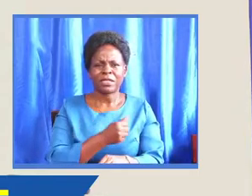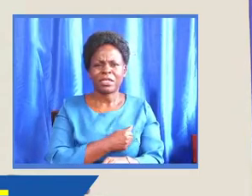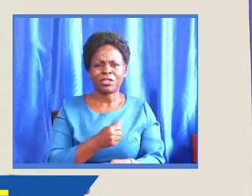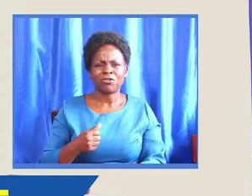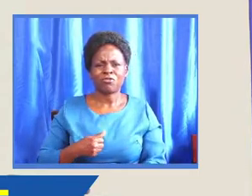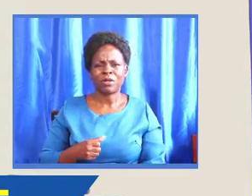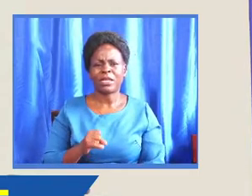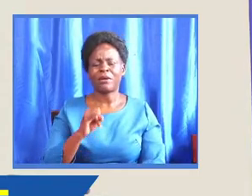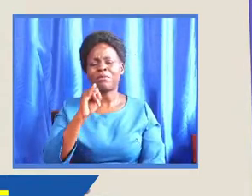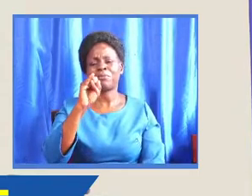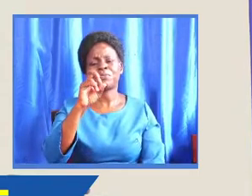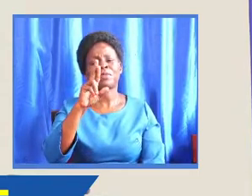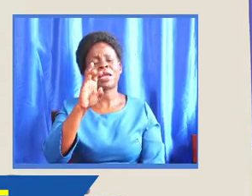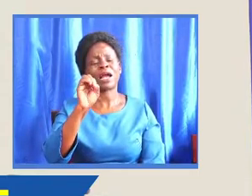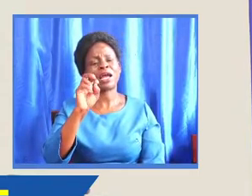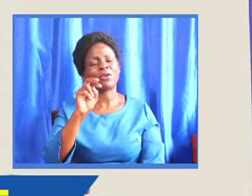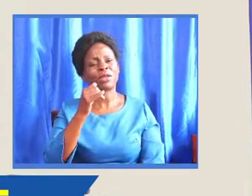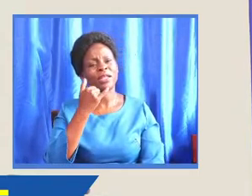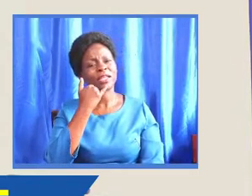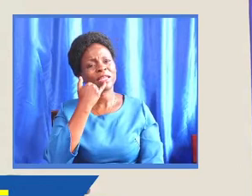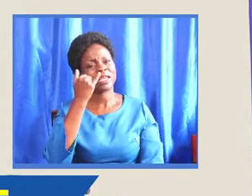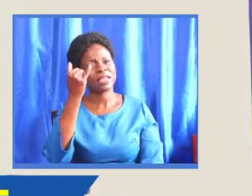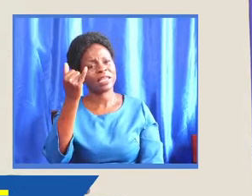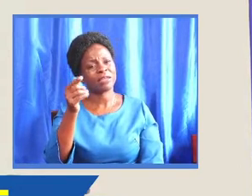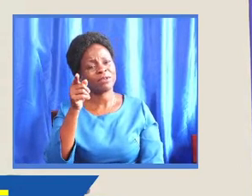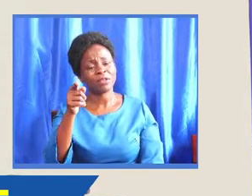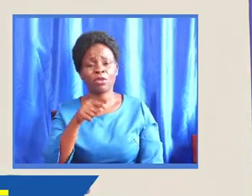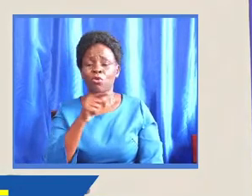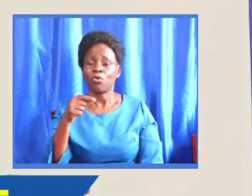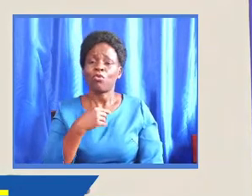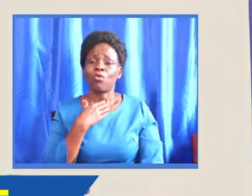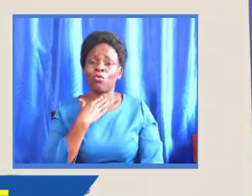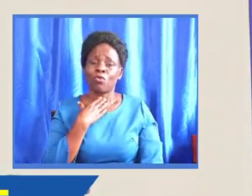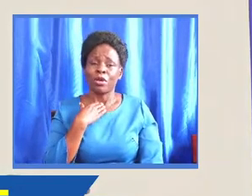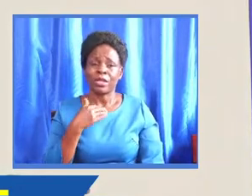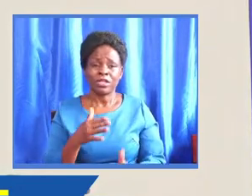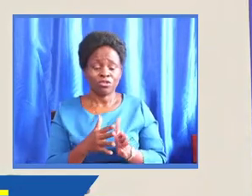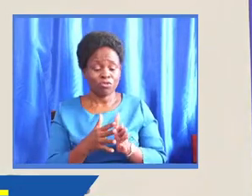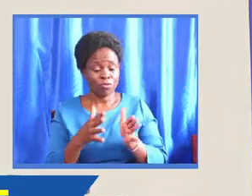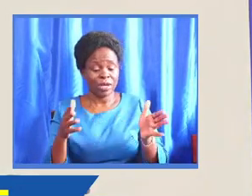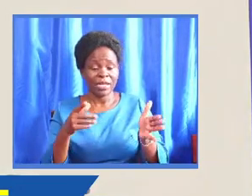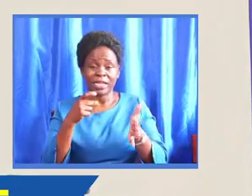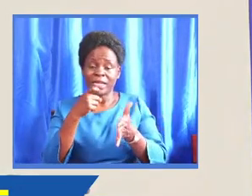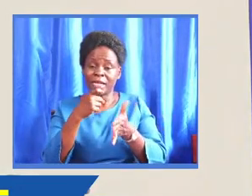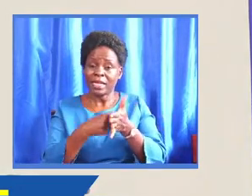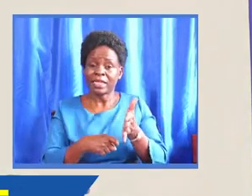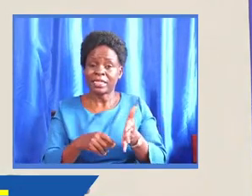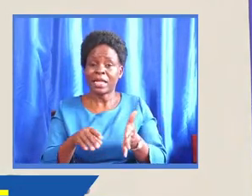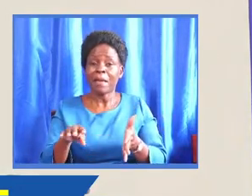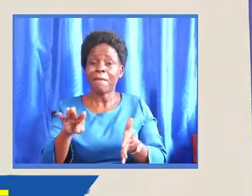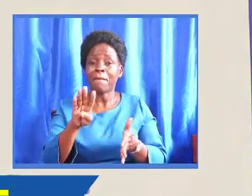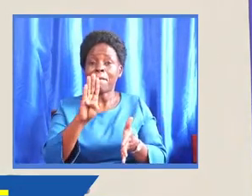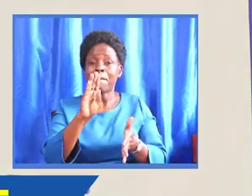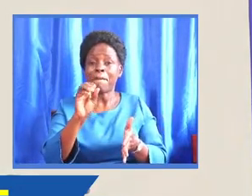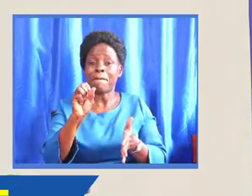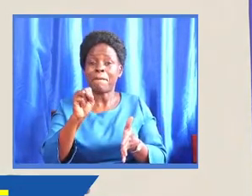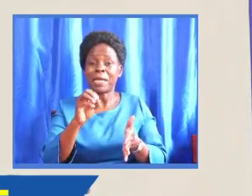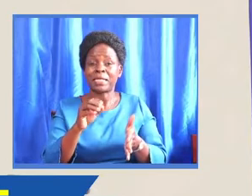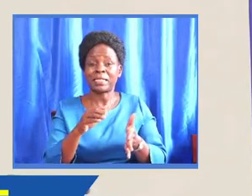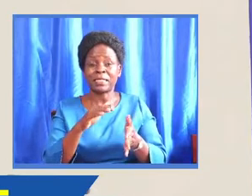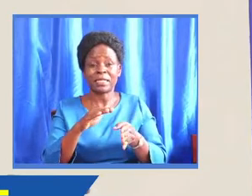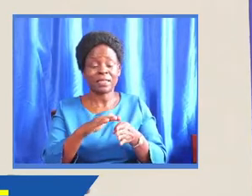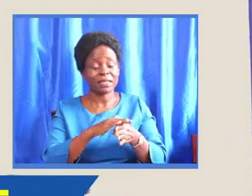as we were coming in, and I was telling her that we need to widen the tax base of the in the real estate